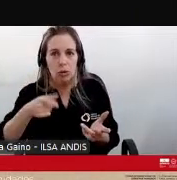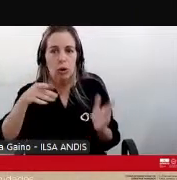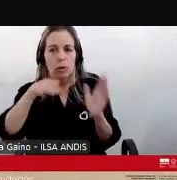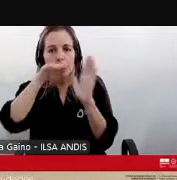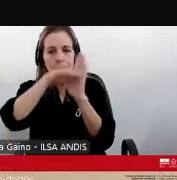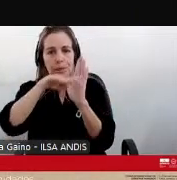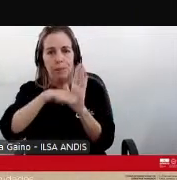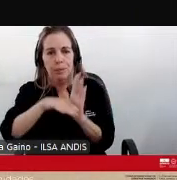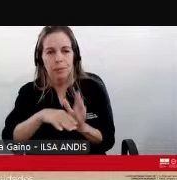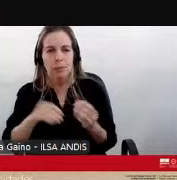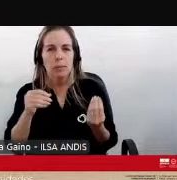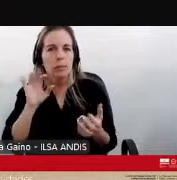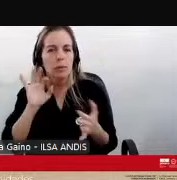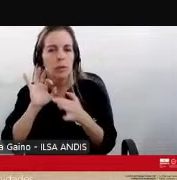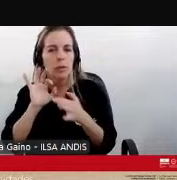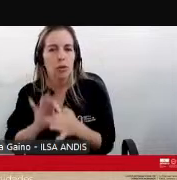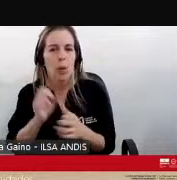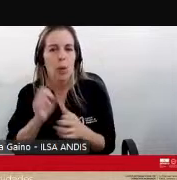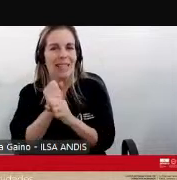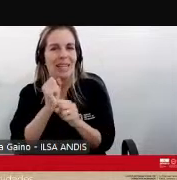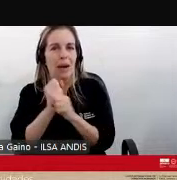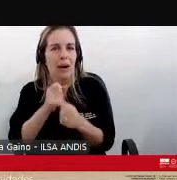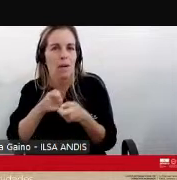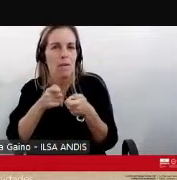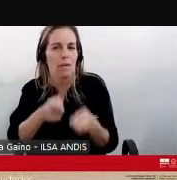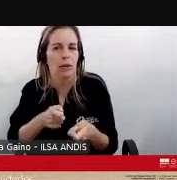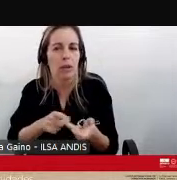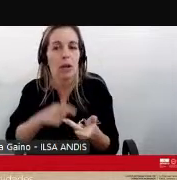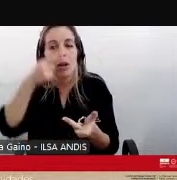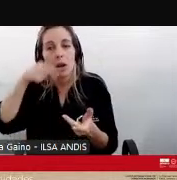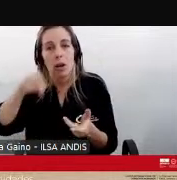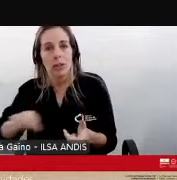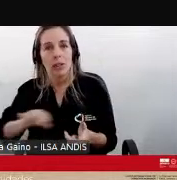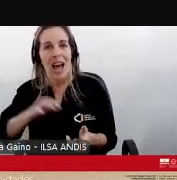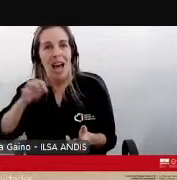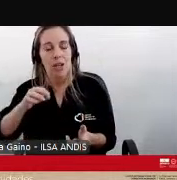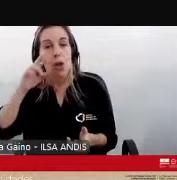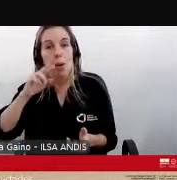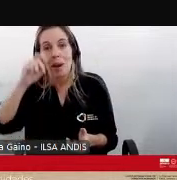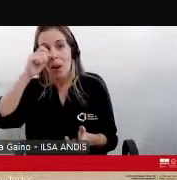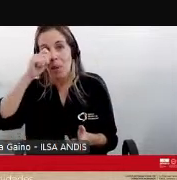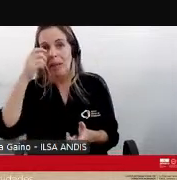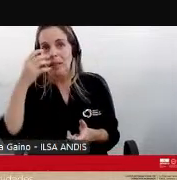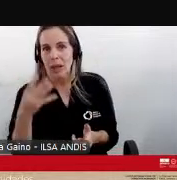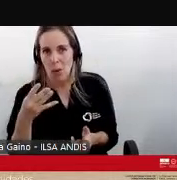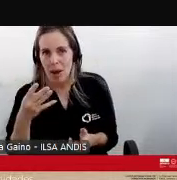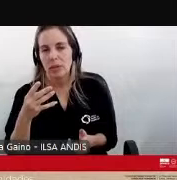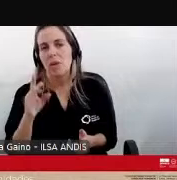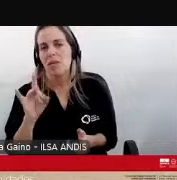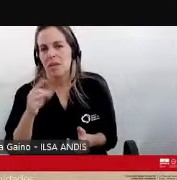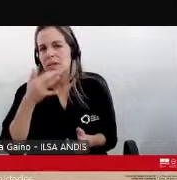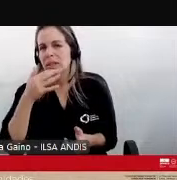count indicators, which were launched in 2024 in this year by the ILO.